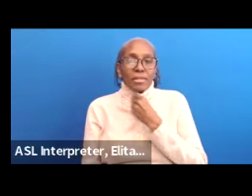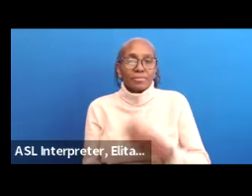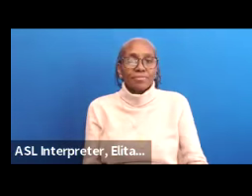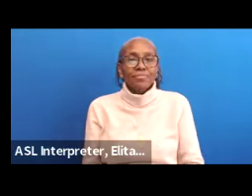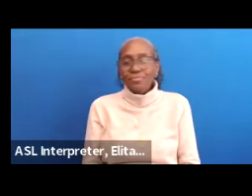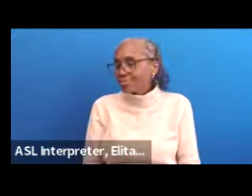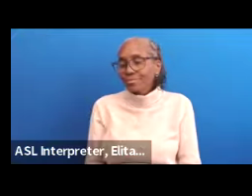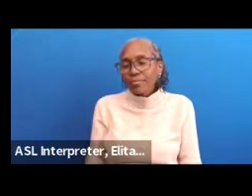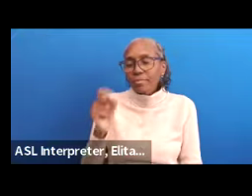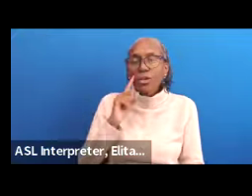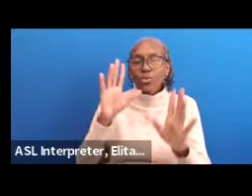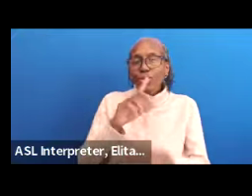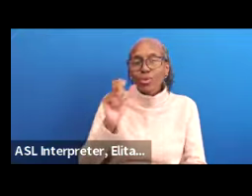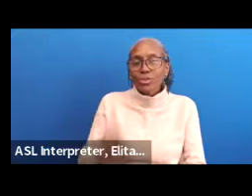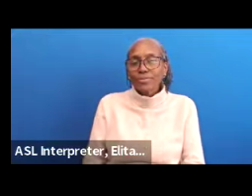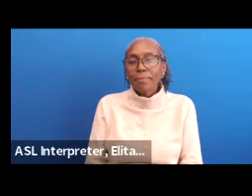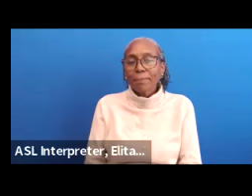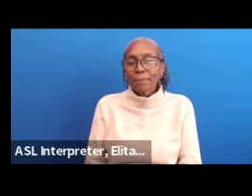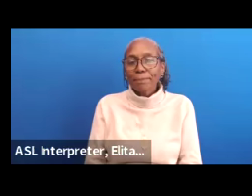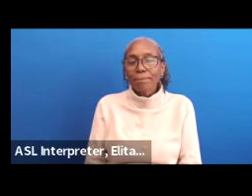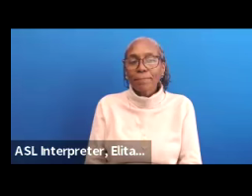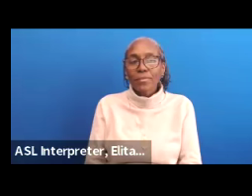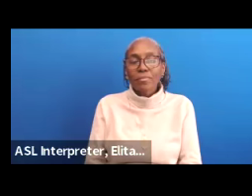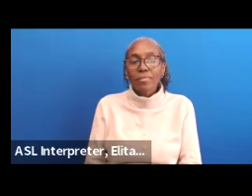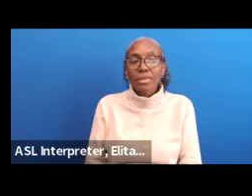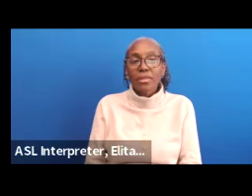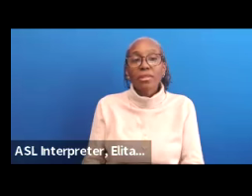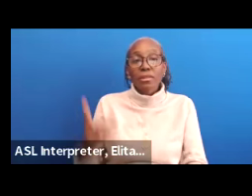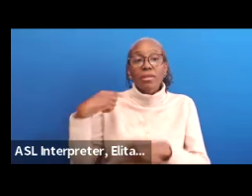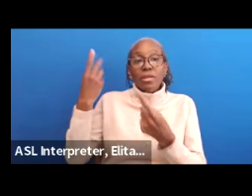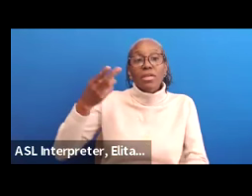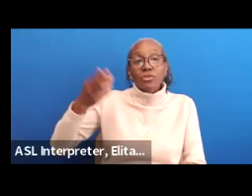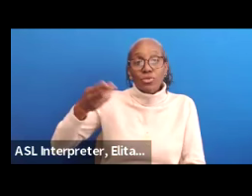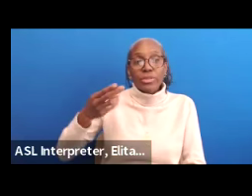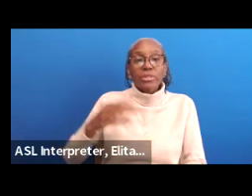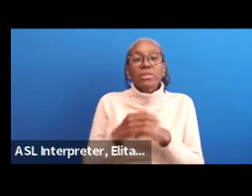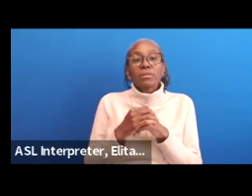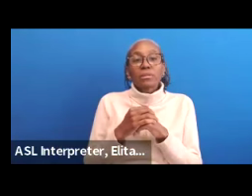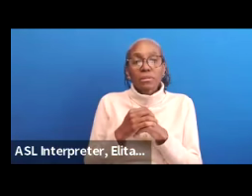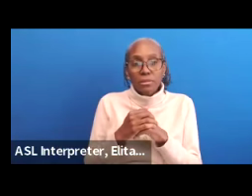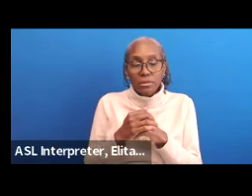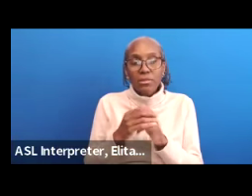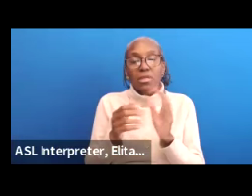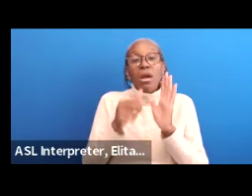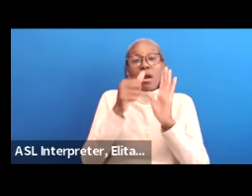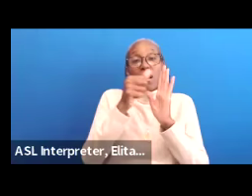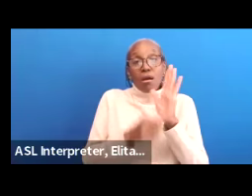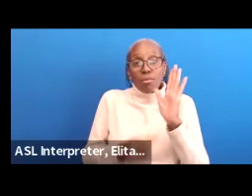Yeah, that's a great question. The historically, the operations in